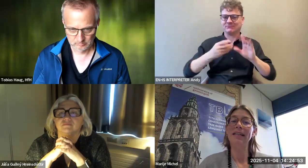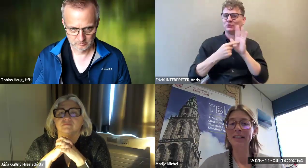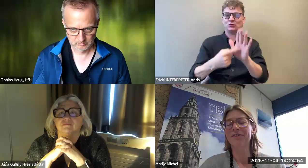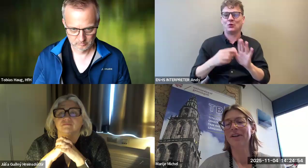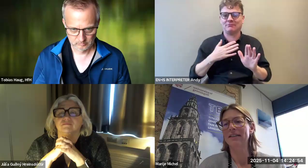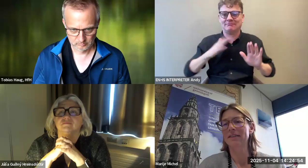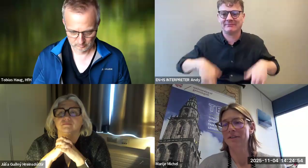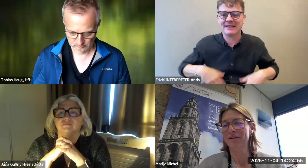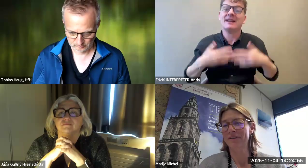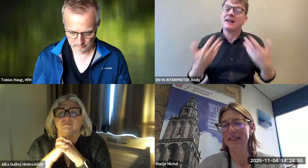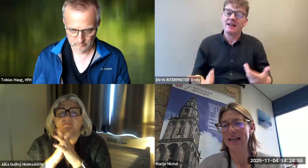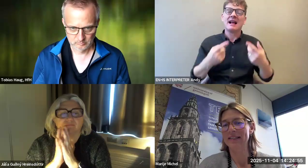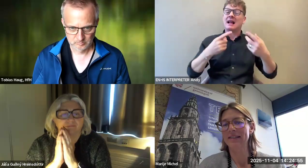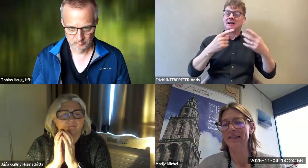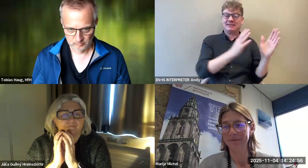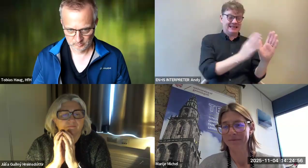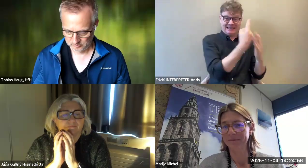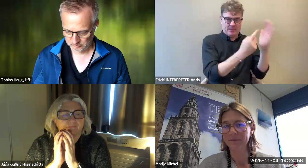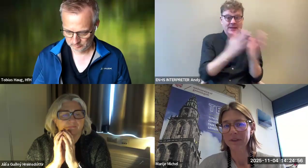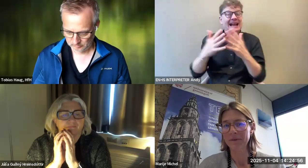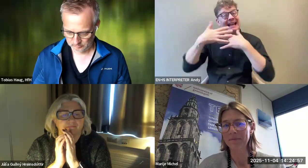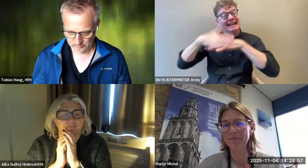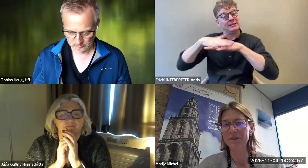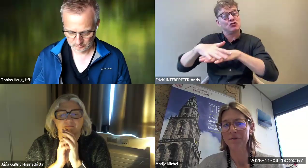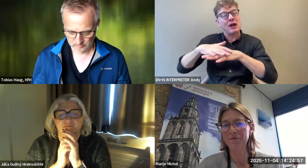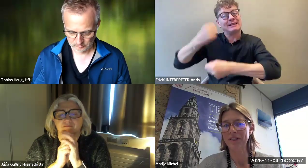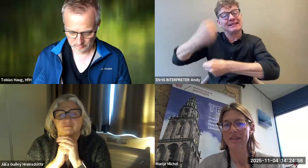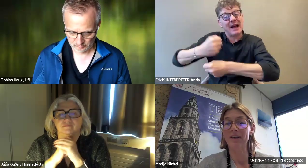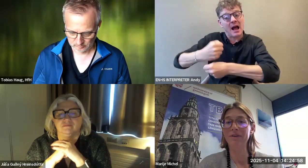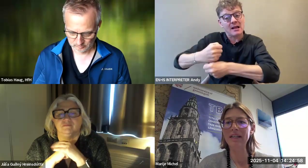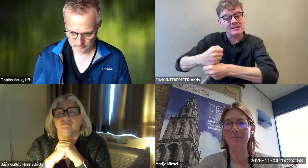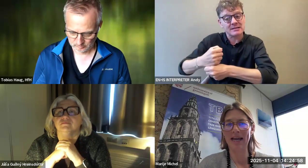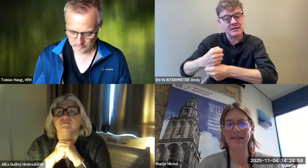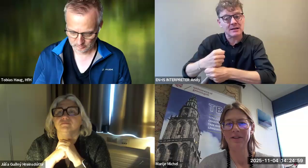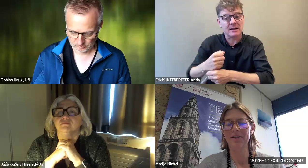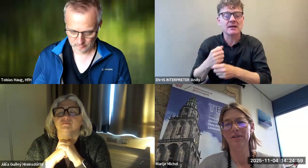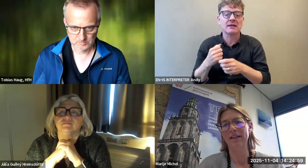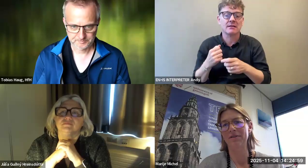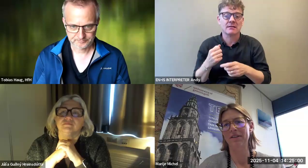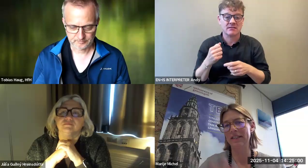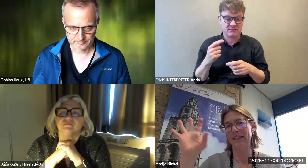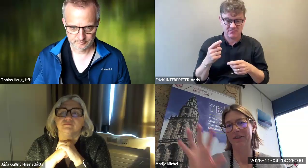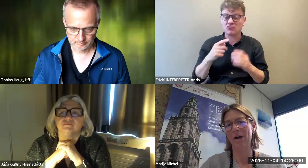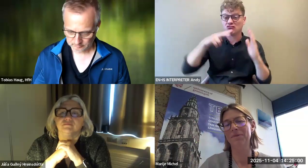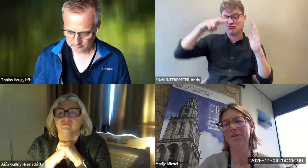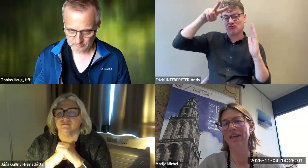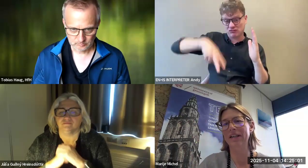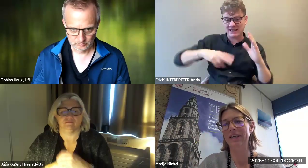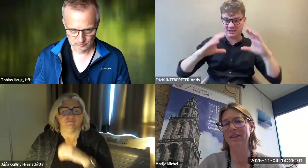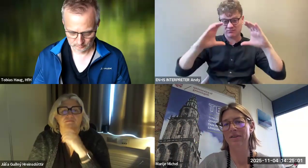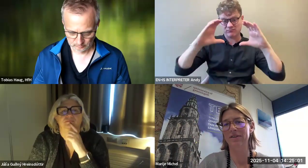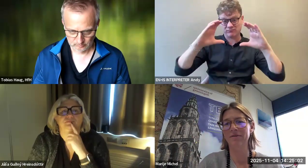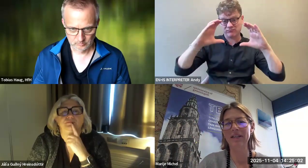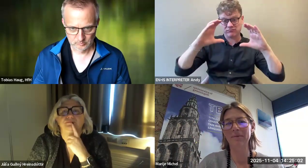And in an integrated TOEFL task, what people do is they read a passage, and you see it at the top